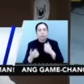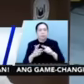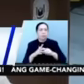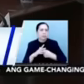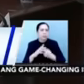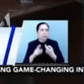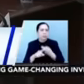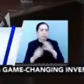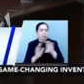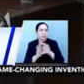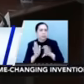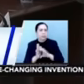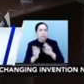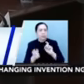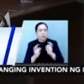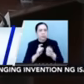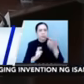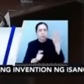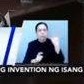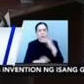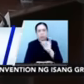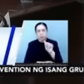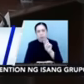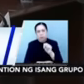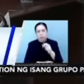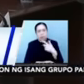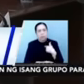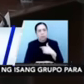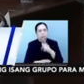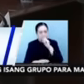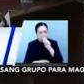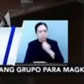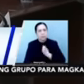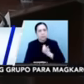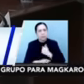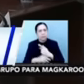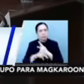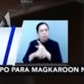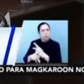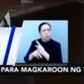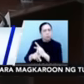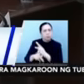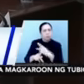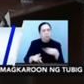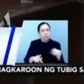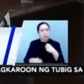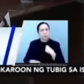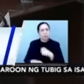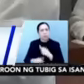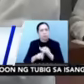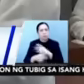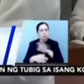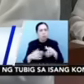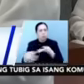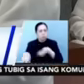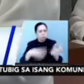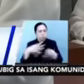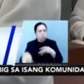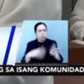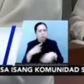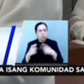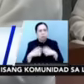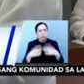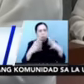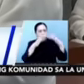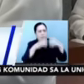Enero. I have put myself on the line to shield the Senate from all attacks, particularly from efforts to diminish the